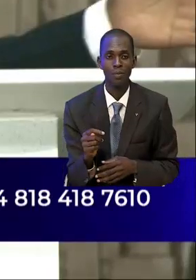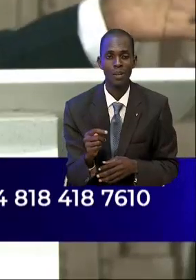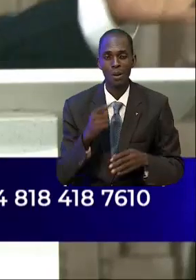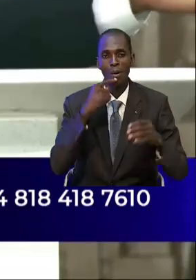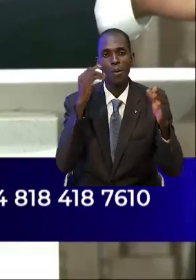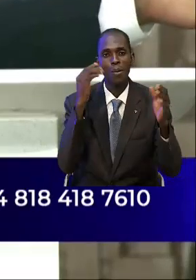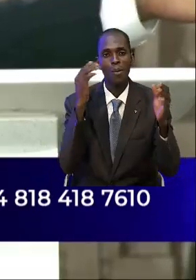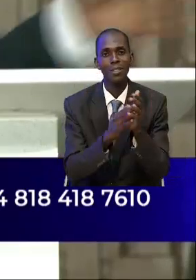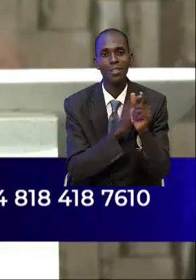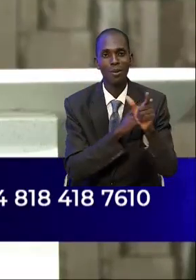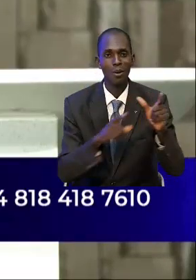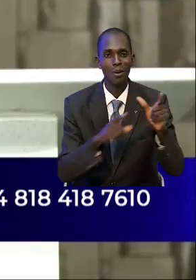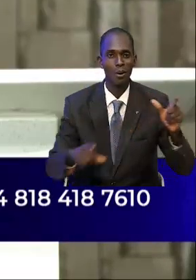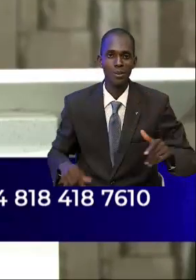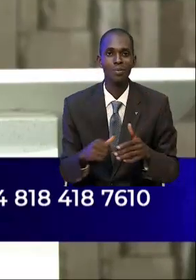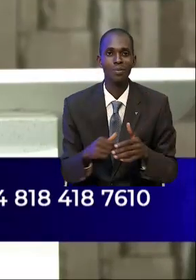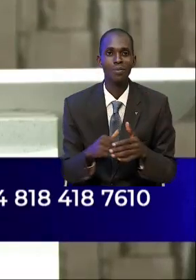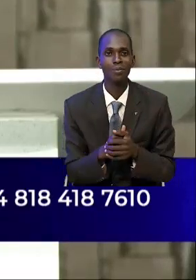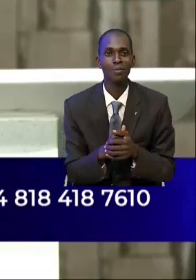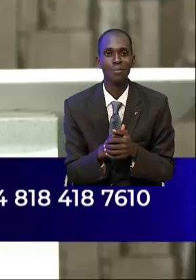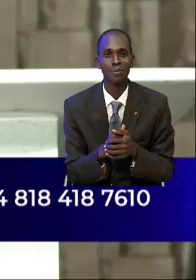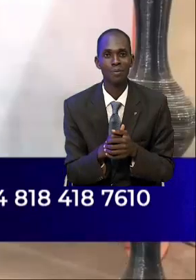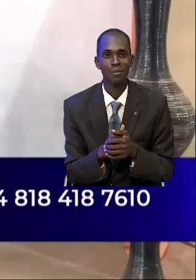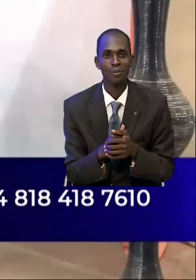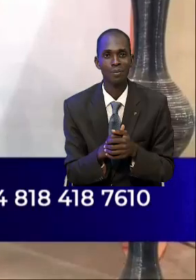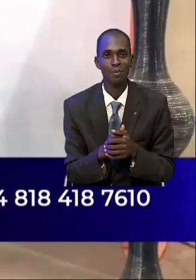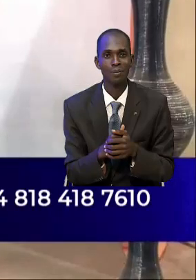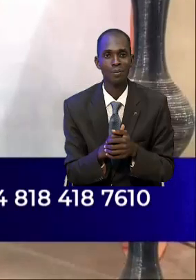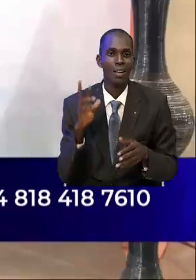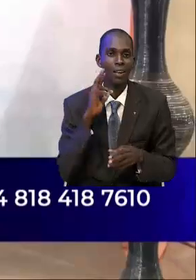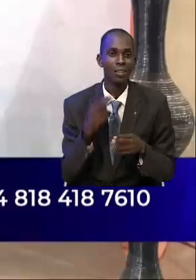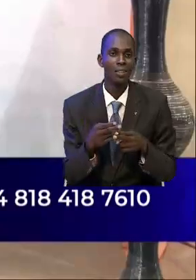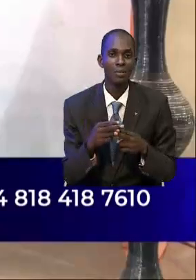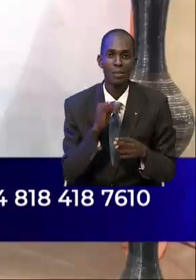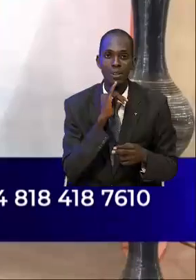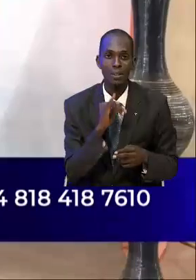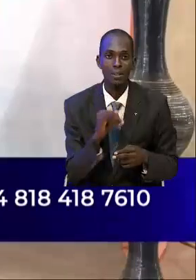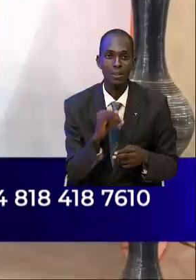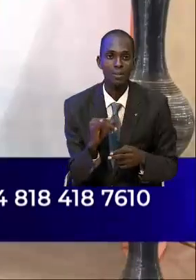can take, we have many people there. Praise the Lord!